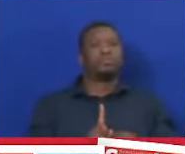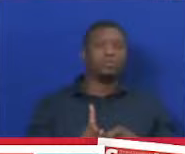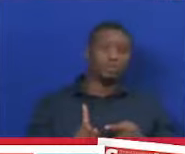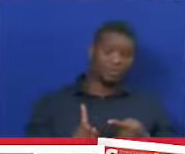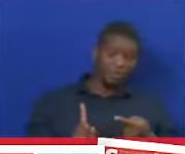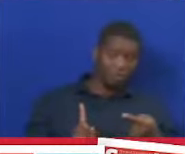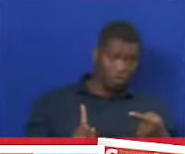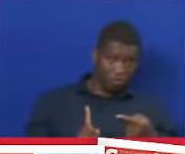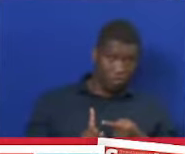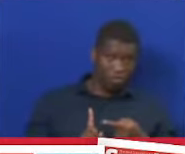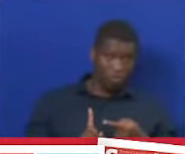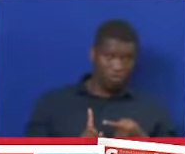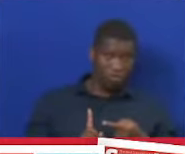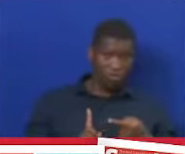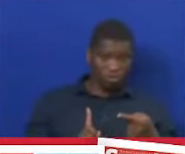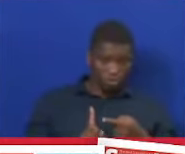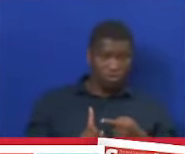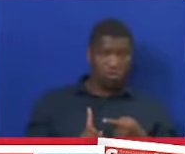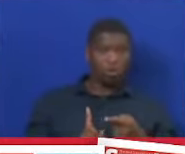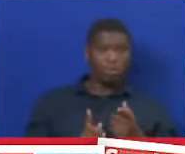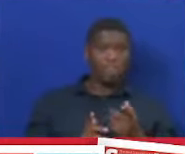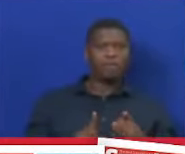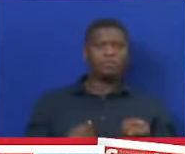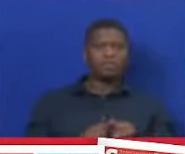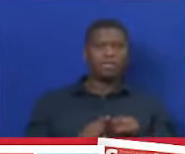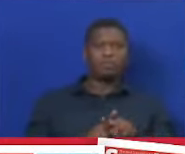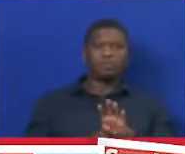also a member of the PKTT.